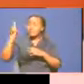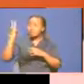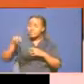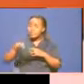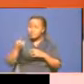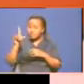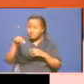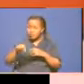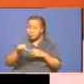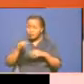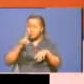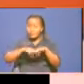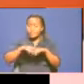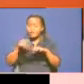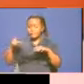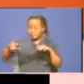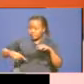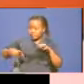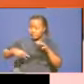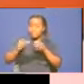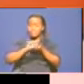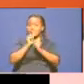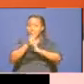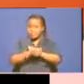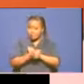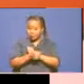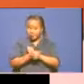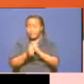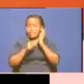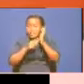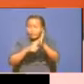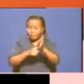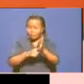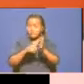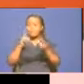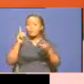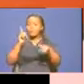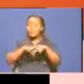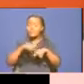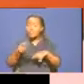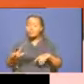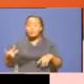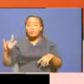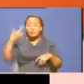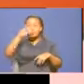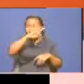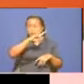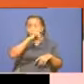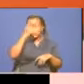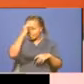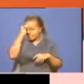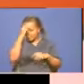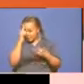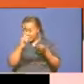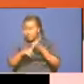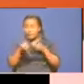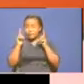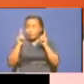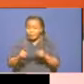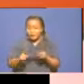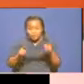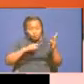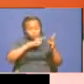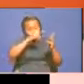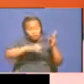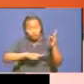in Kenya. And I'll give you an example. When you go to India, for example, you will travel with four people. Yeah. The donor, the recipient, and then two